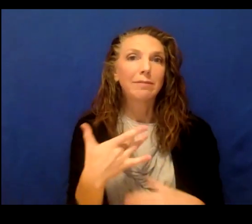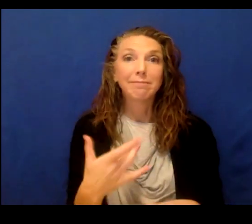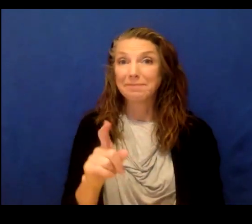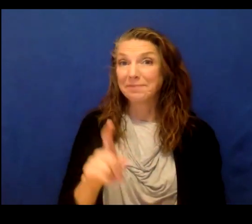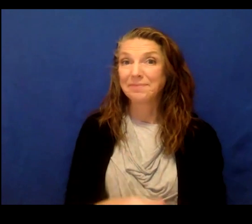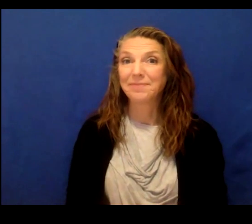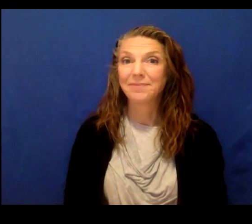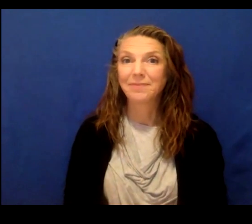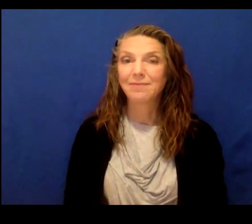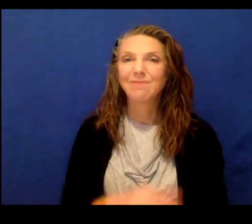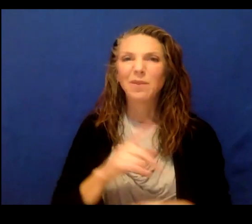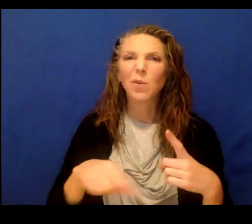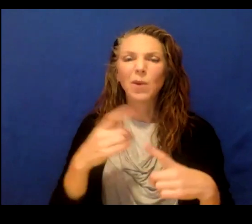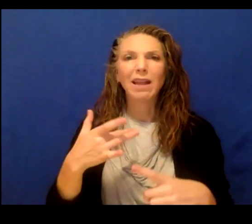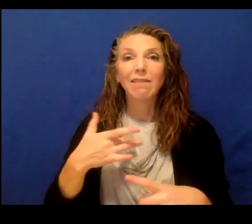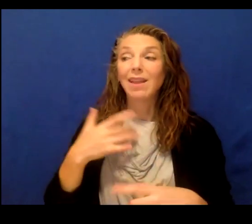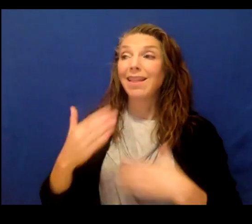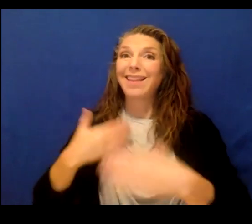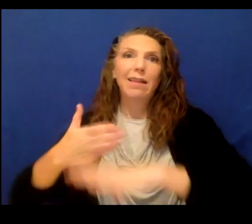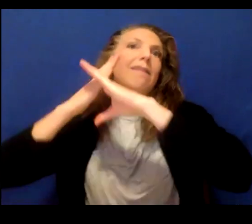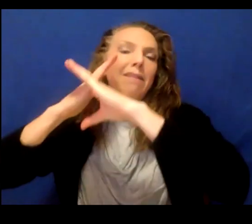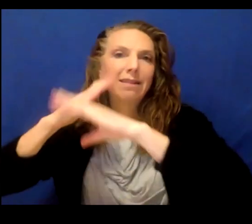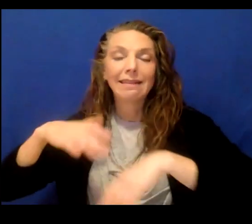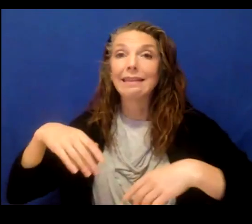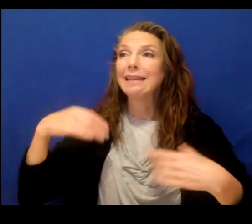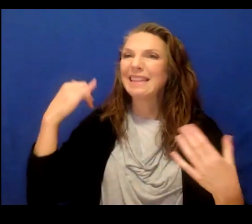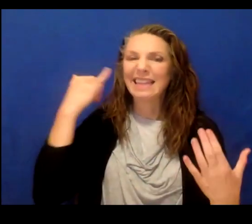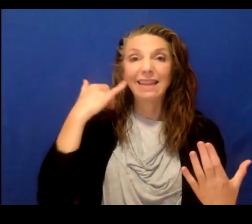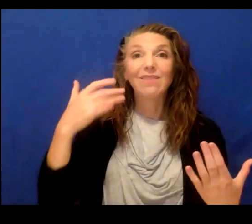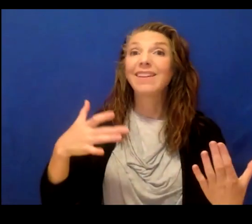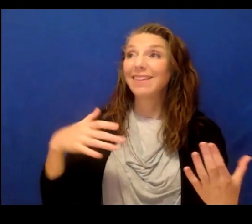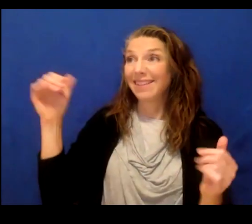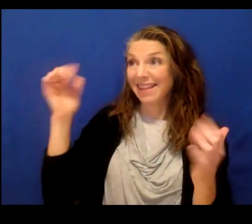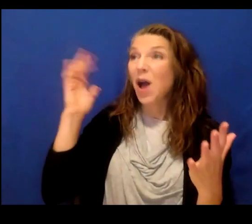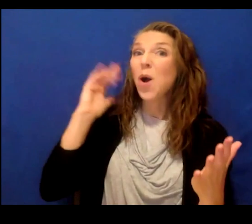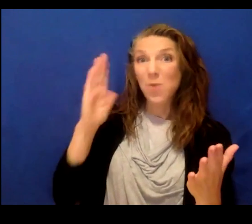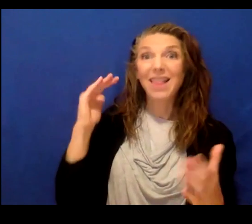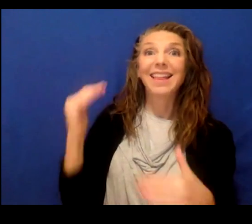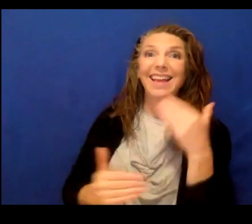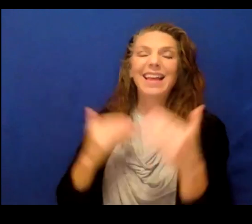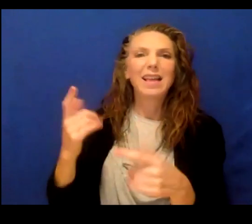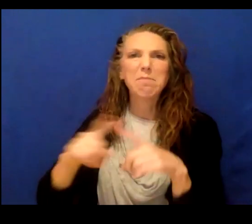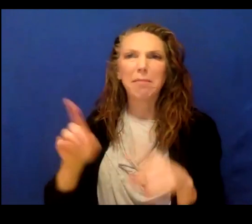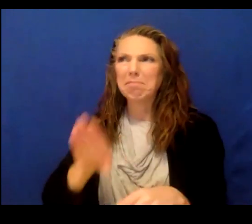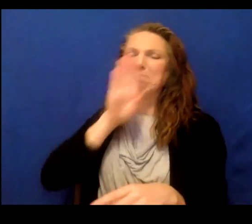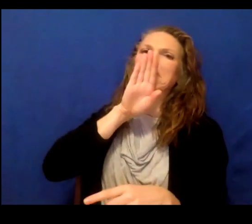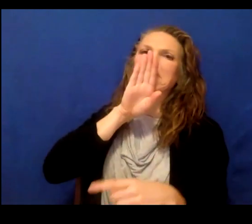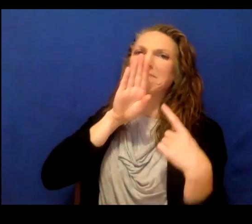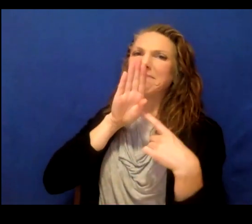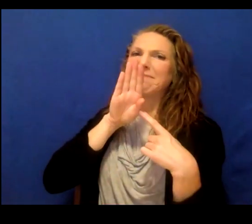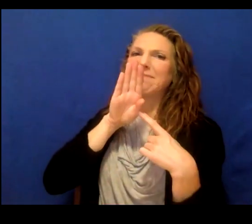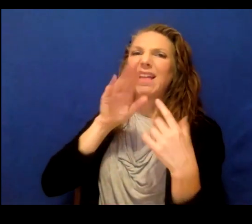And when those things get in the way of your morning routine, when your morning routine doesn't go as you planned or as you're used to it going, how does